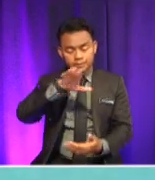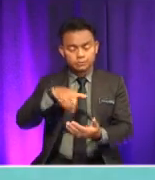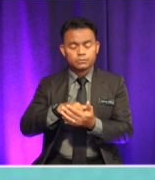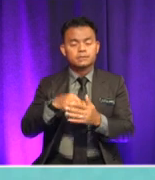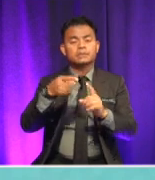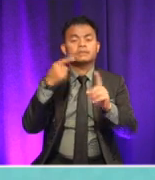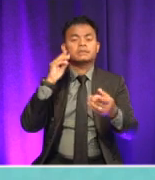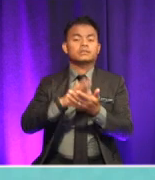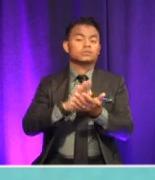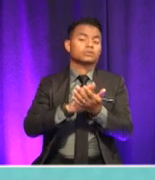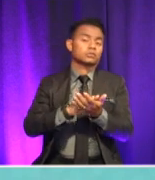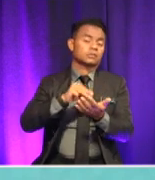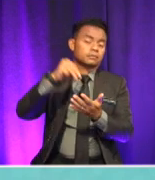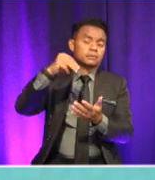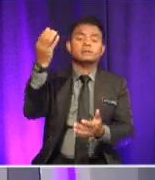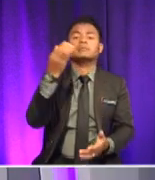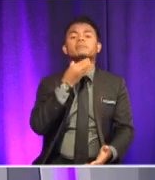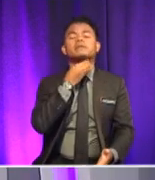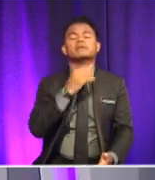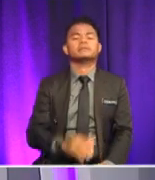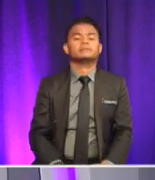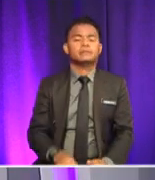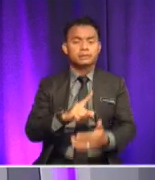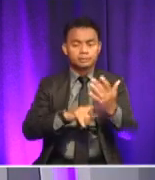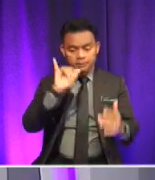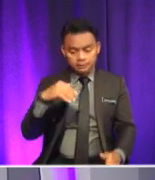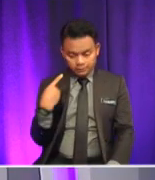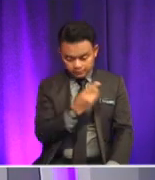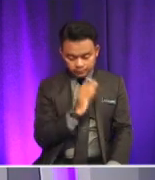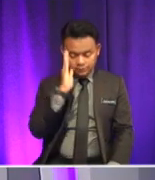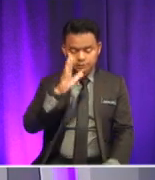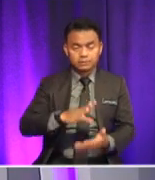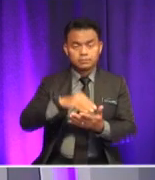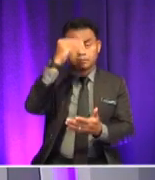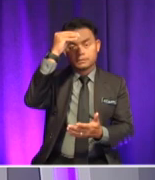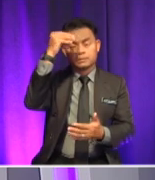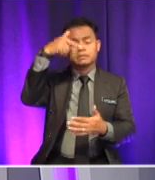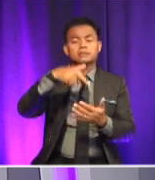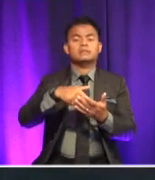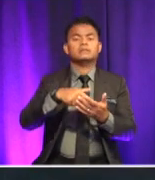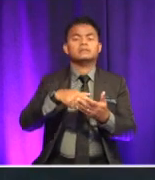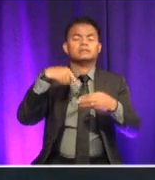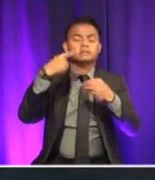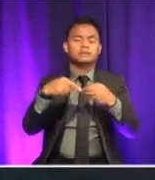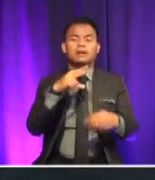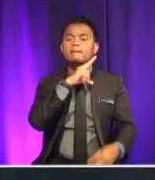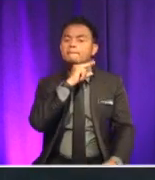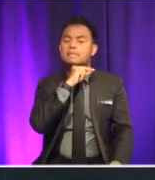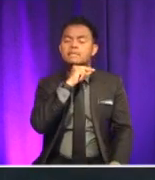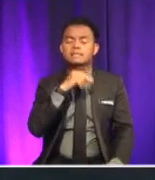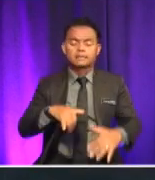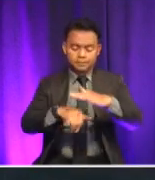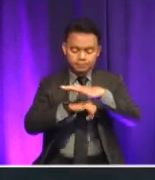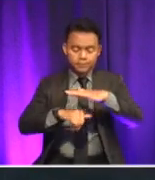Alright, okay. So teacher, what are we going to learn next in the context of Birds of Paradise? Okay, Chris, so we've gone through the